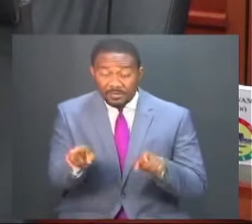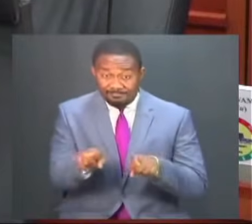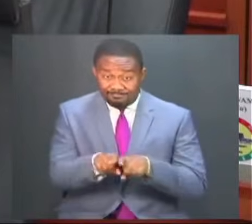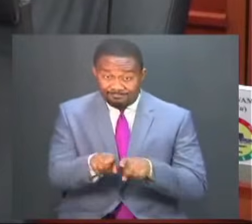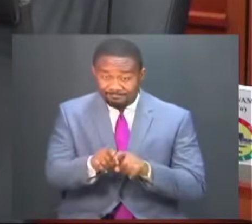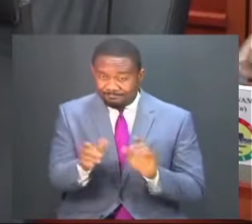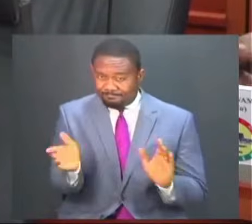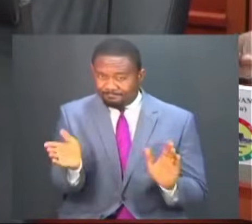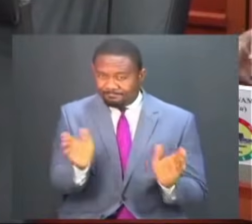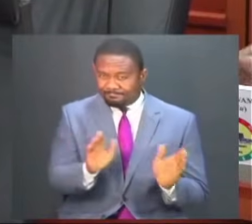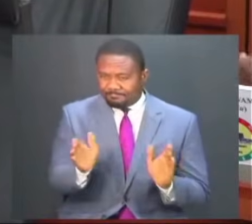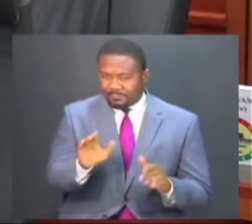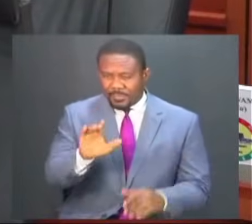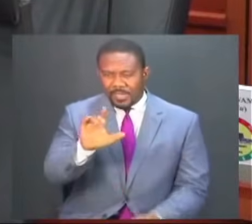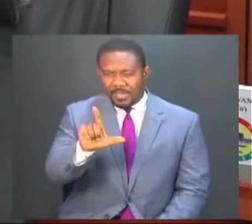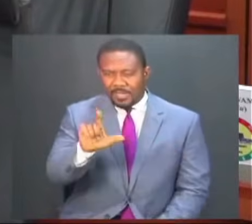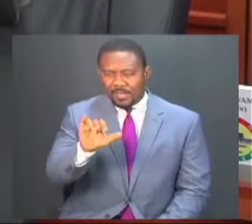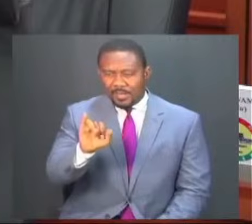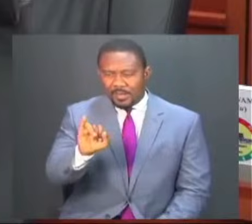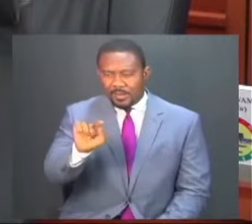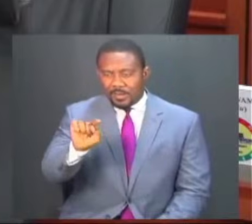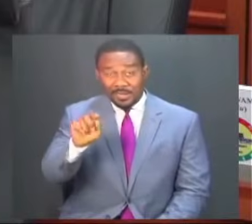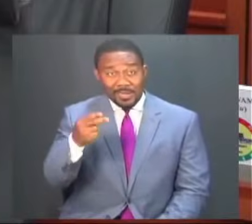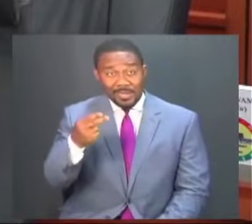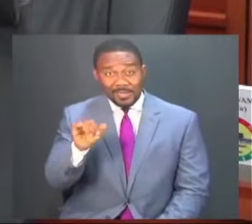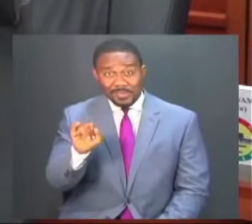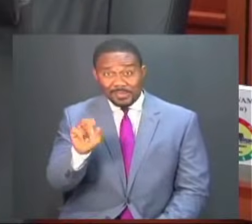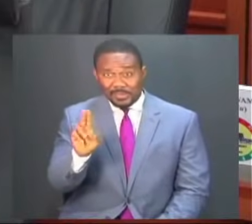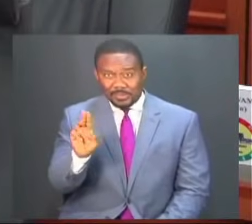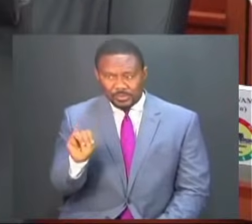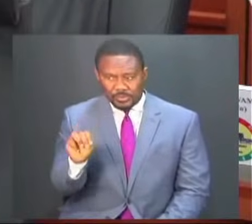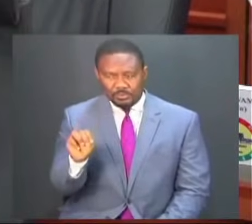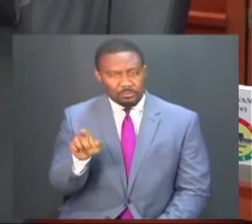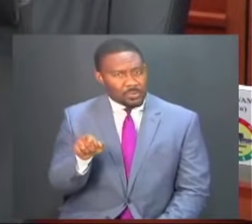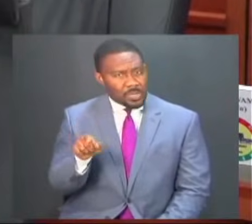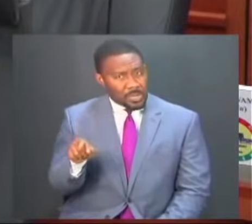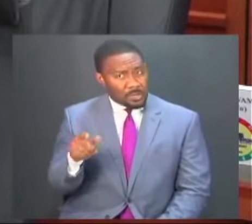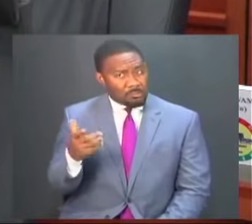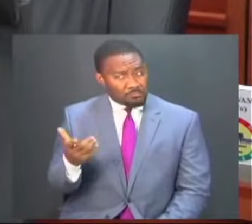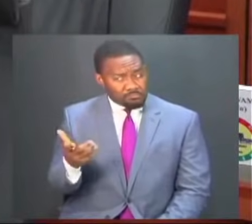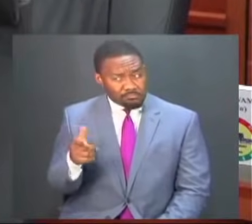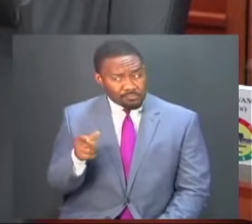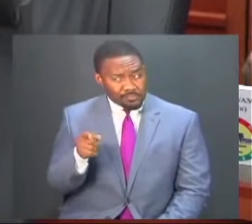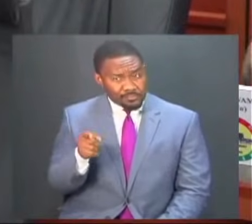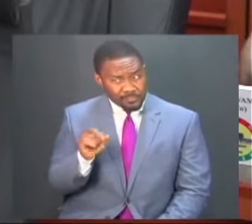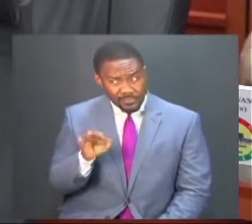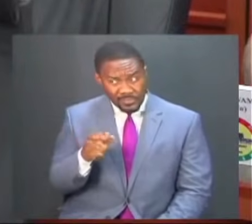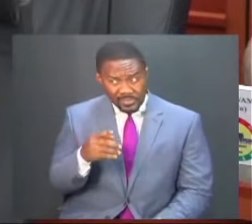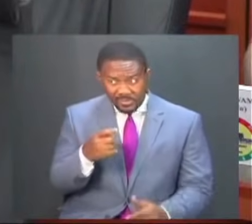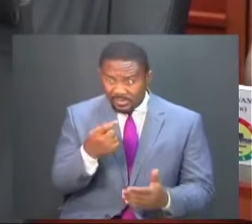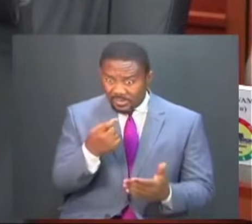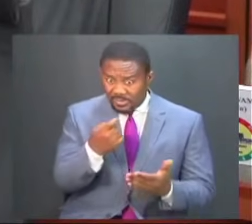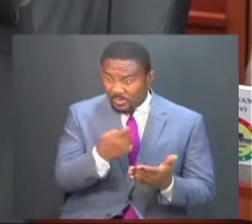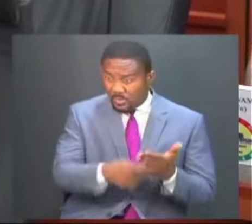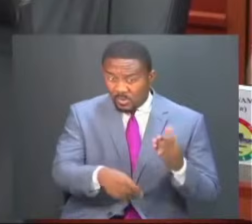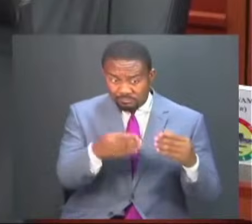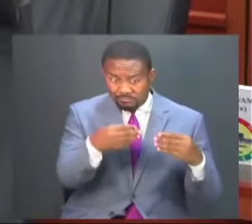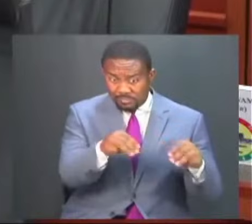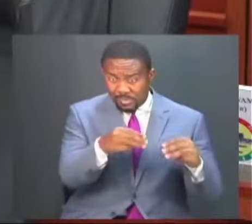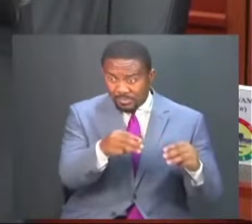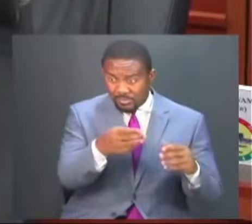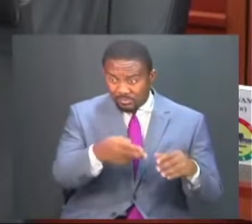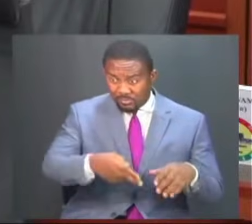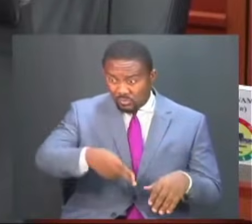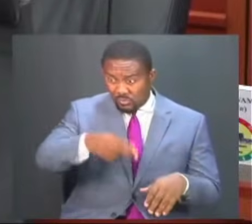want to incentivize people, you may still maintain a lower rate of royalties. But when the market changes and the prices go